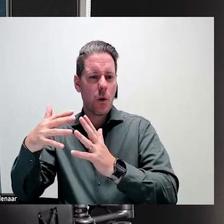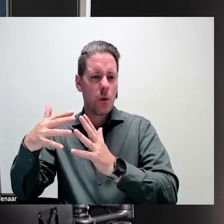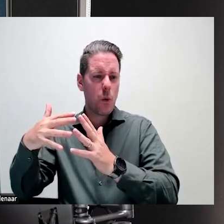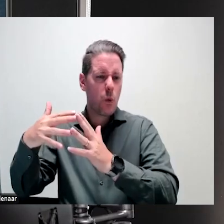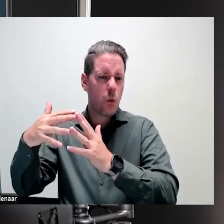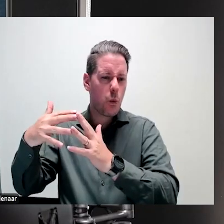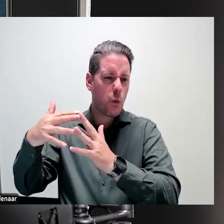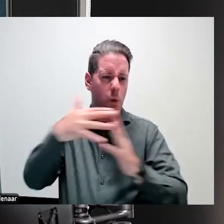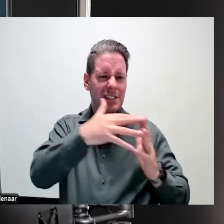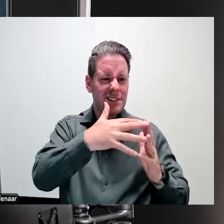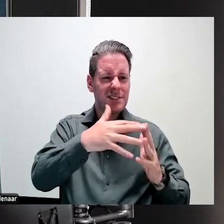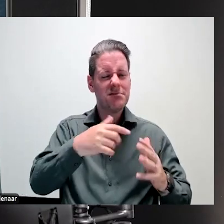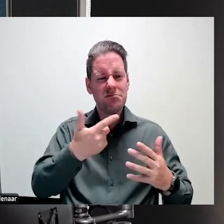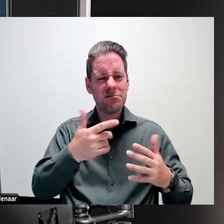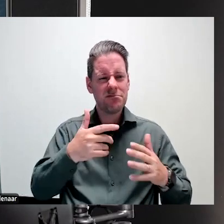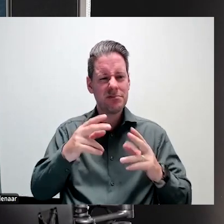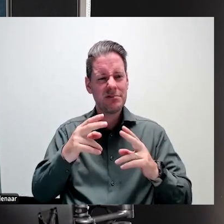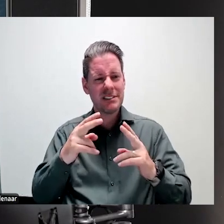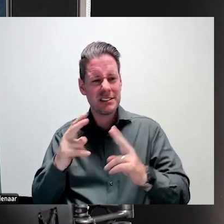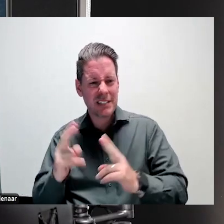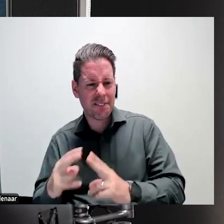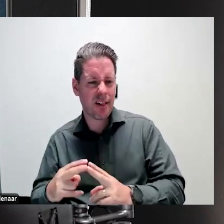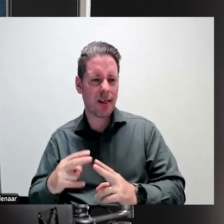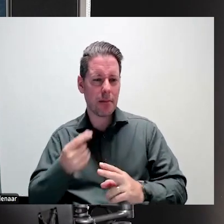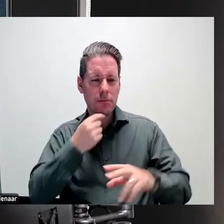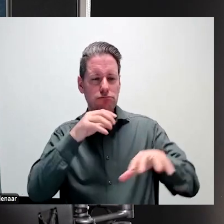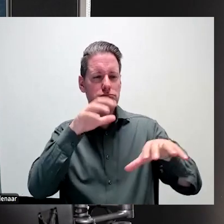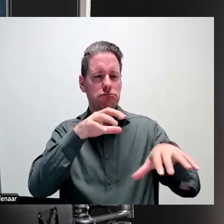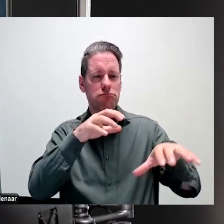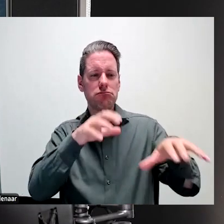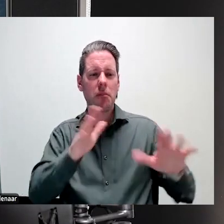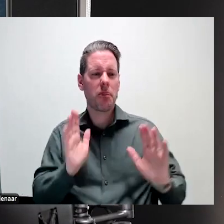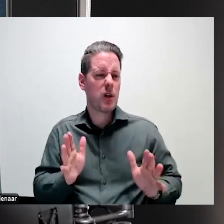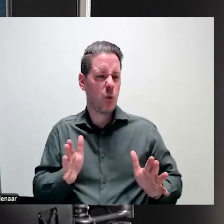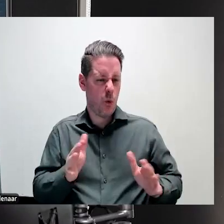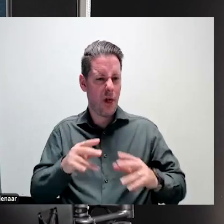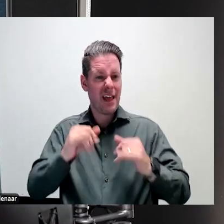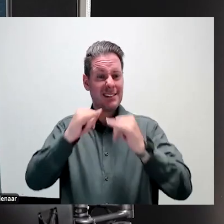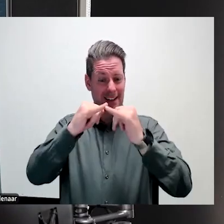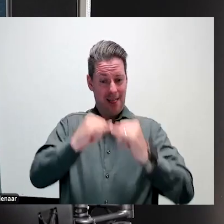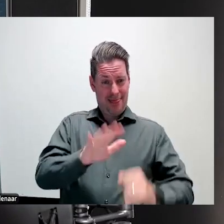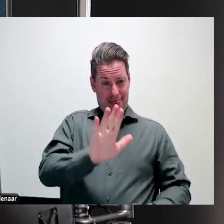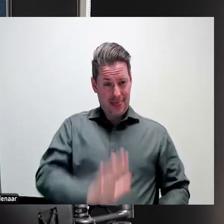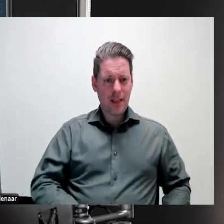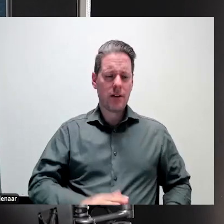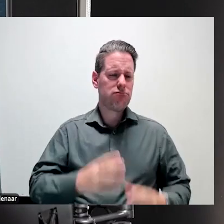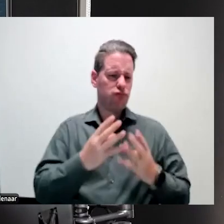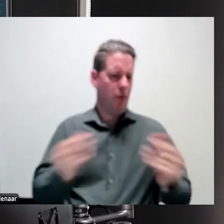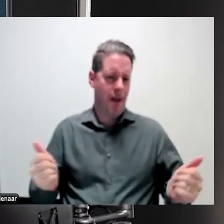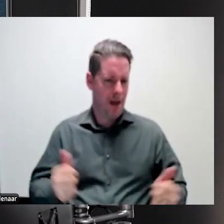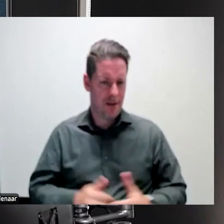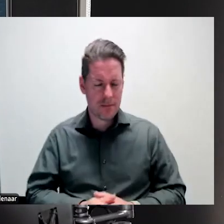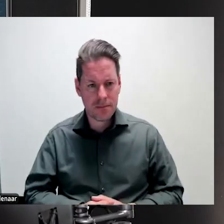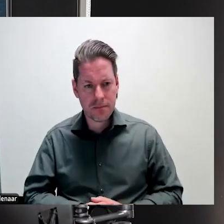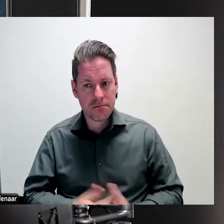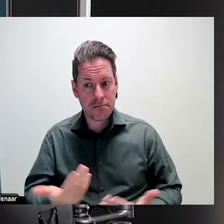up into the tablelands. Around Townsville and further south, it is going to continue to be pretty dry though. What about